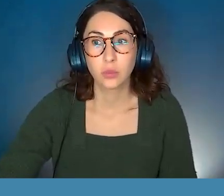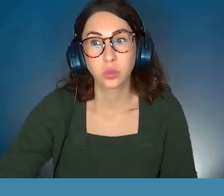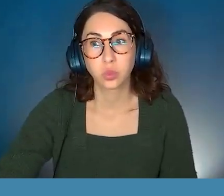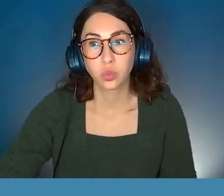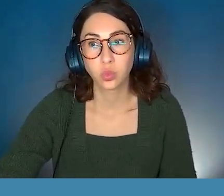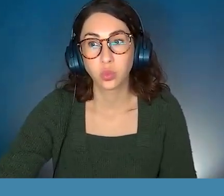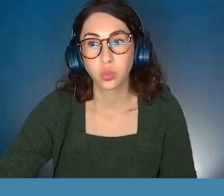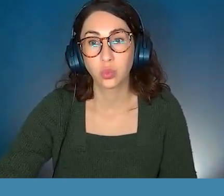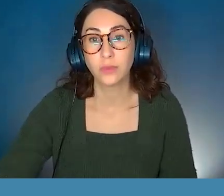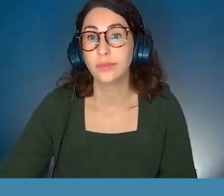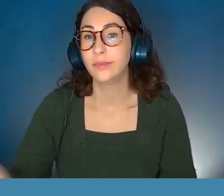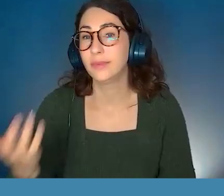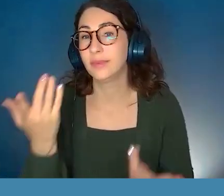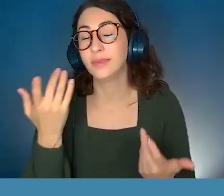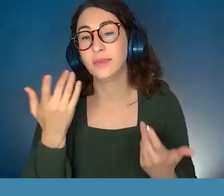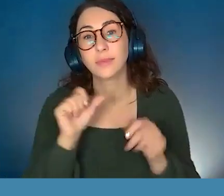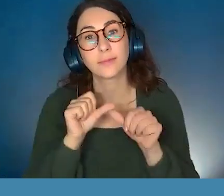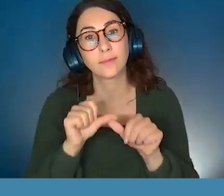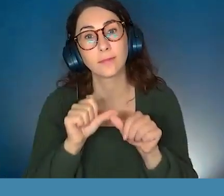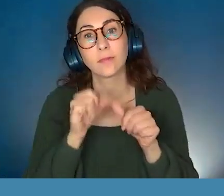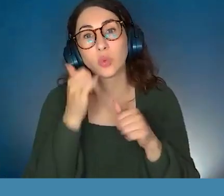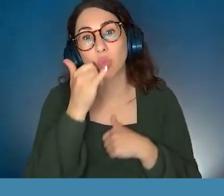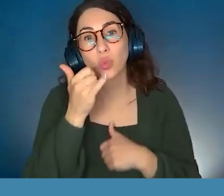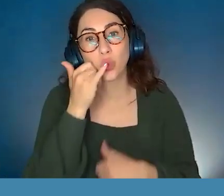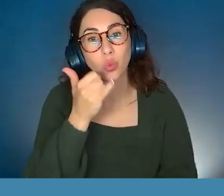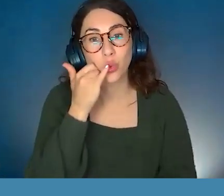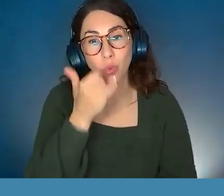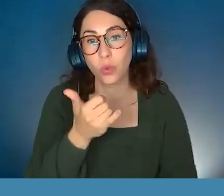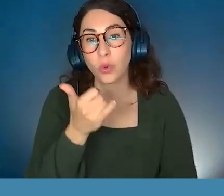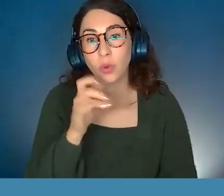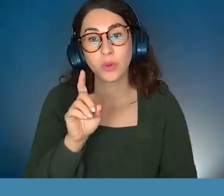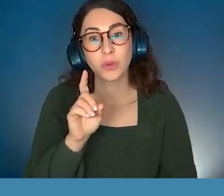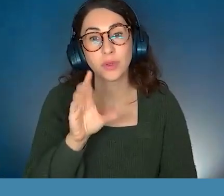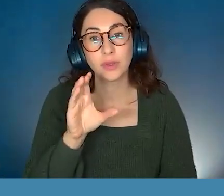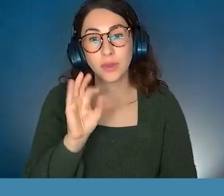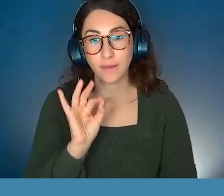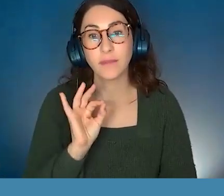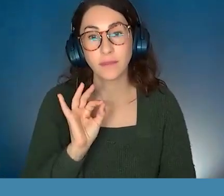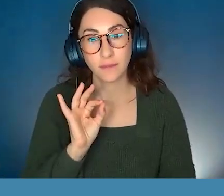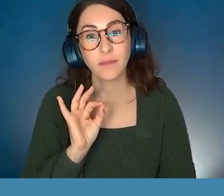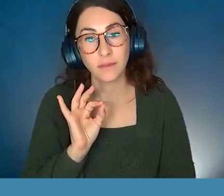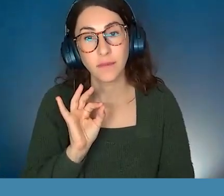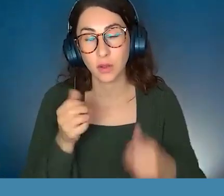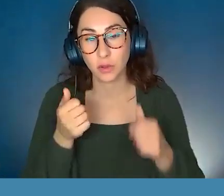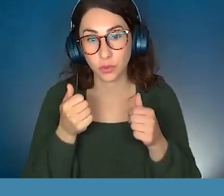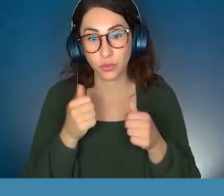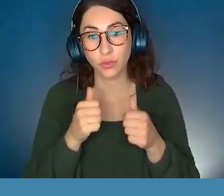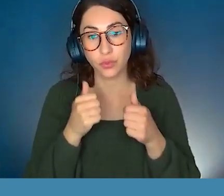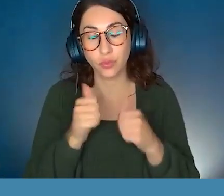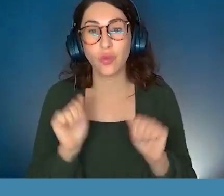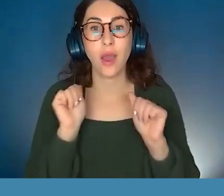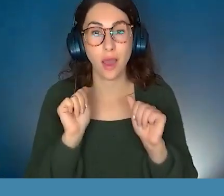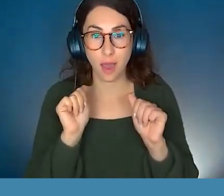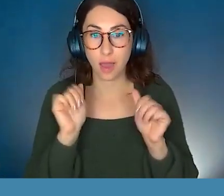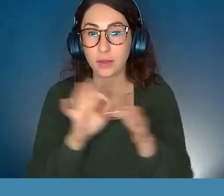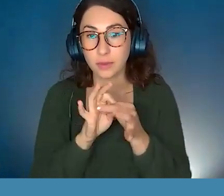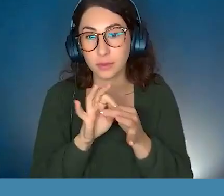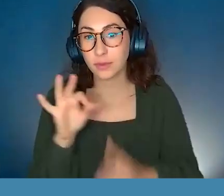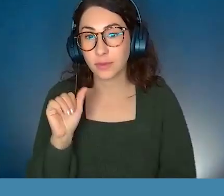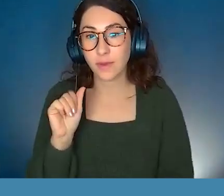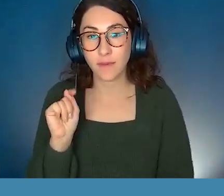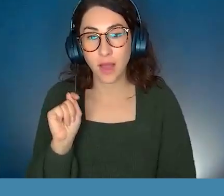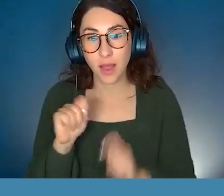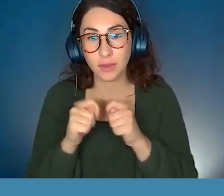Well, continue to call the DCF and try to get on with the FACT team or see if there